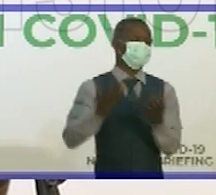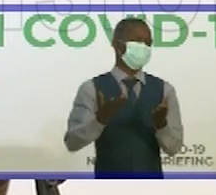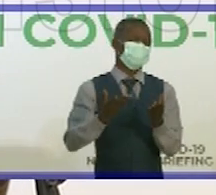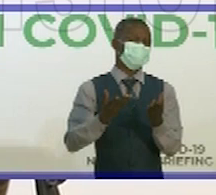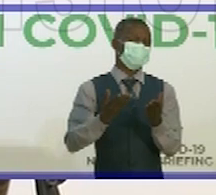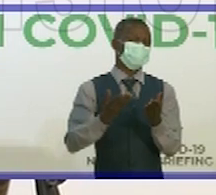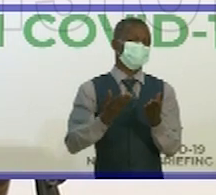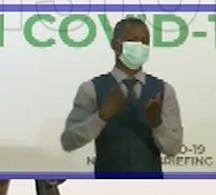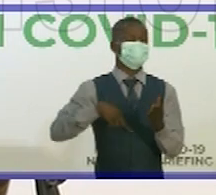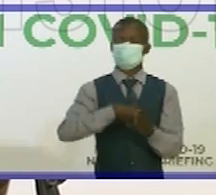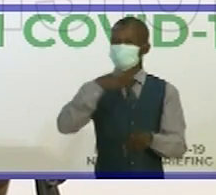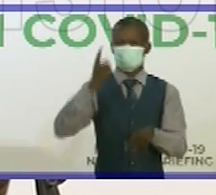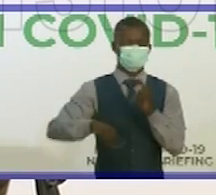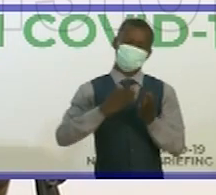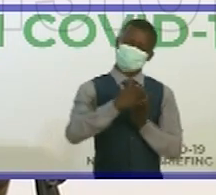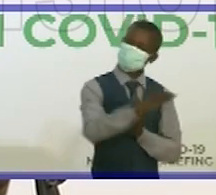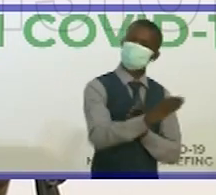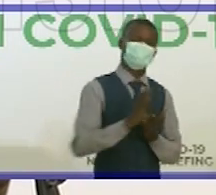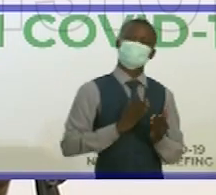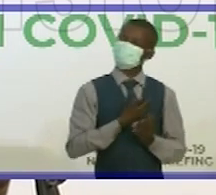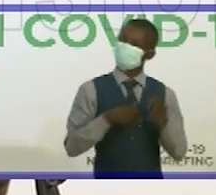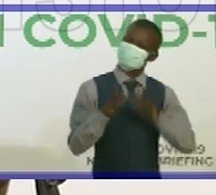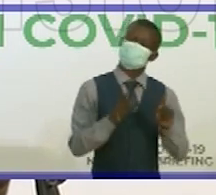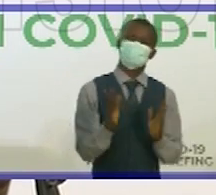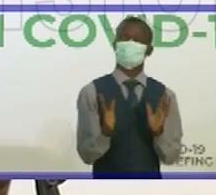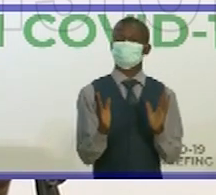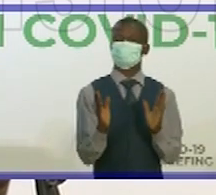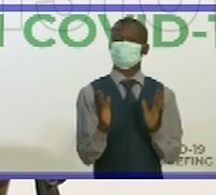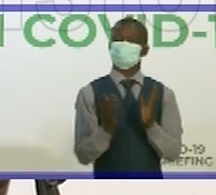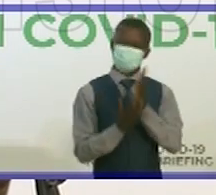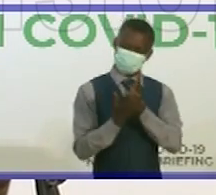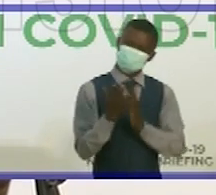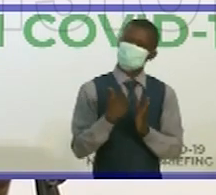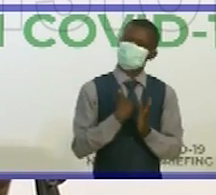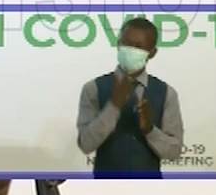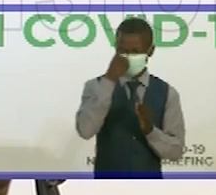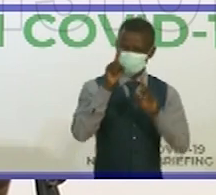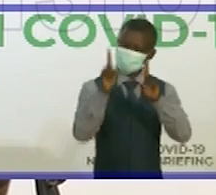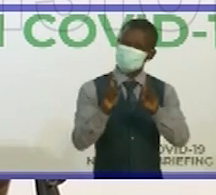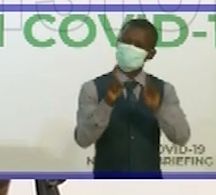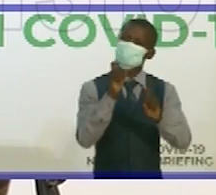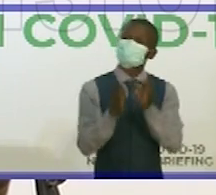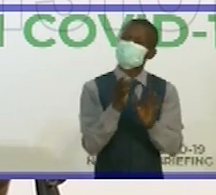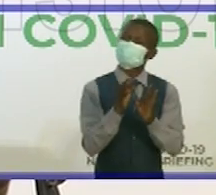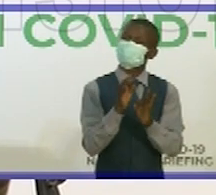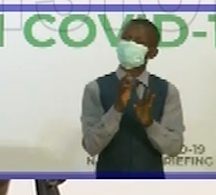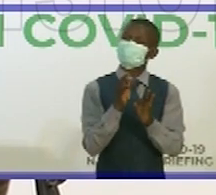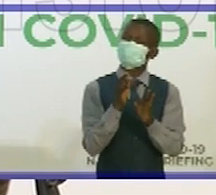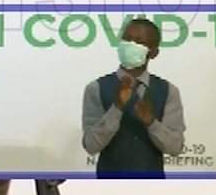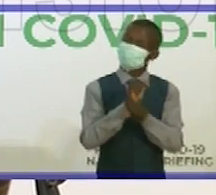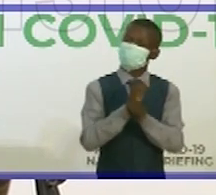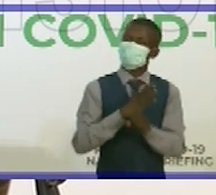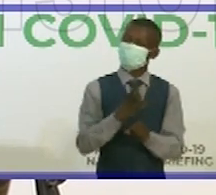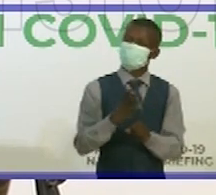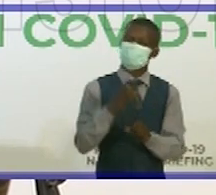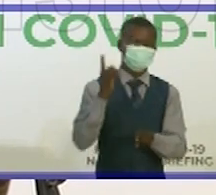can't turn our patients away. The technology that we have for testing, even if it works optimally,